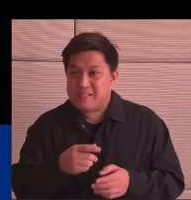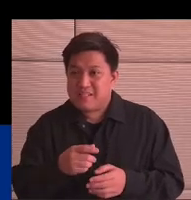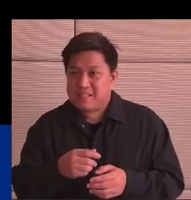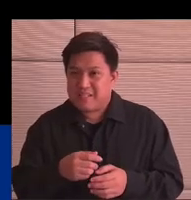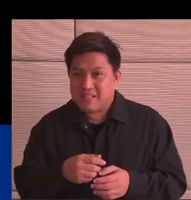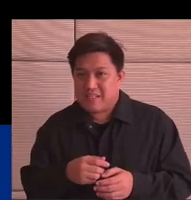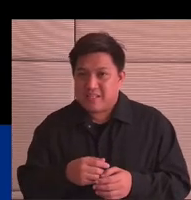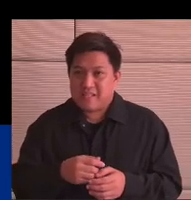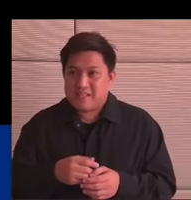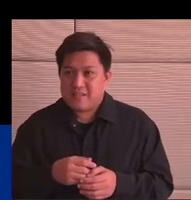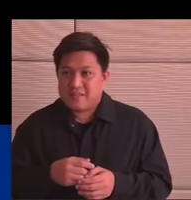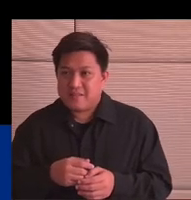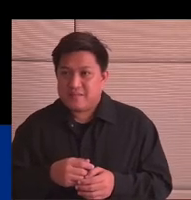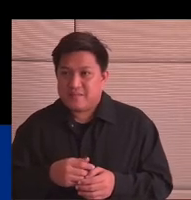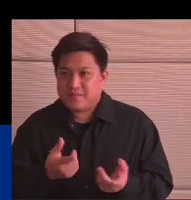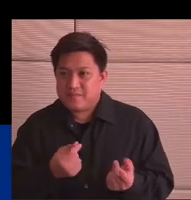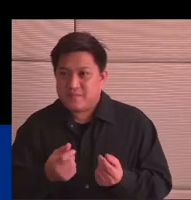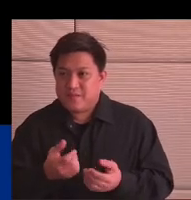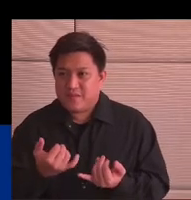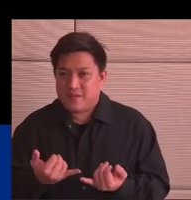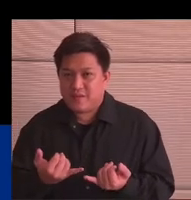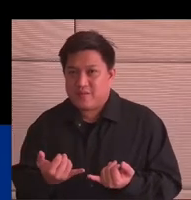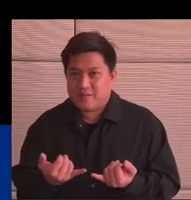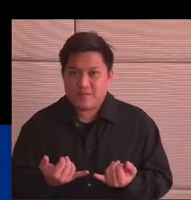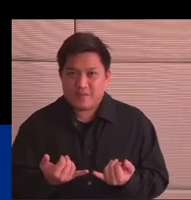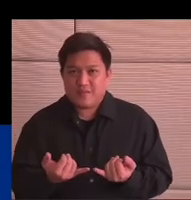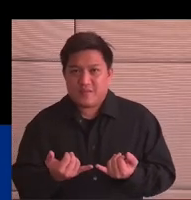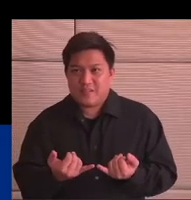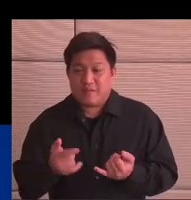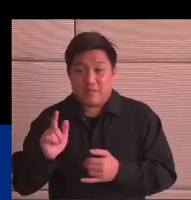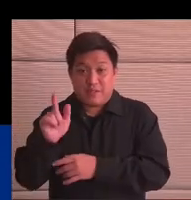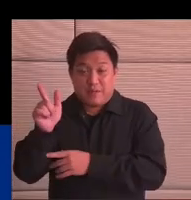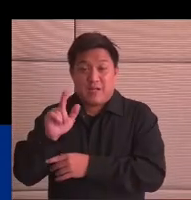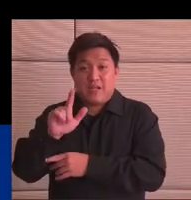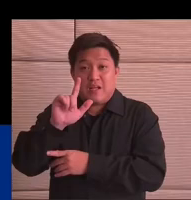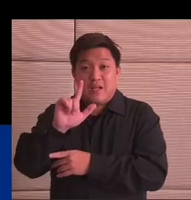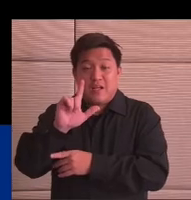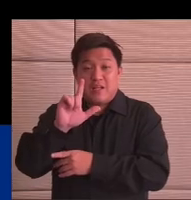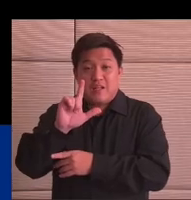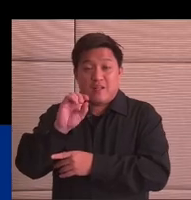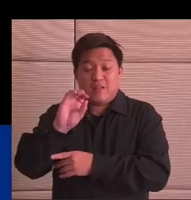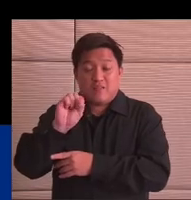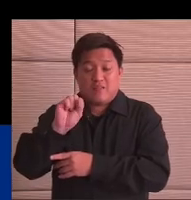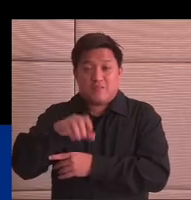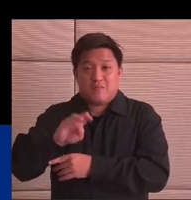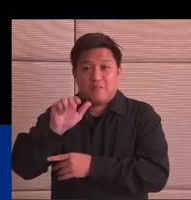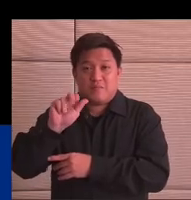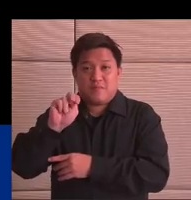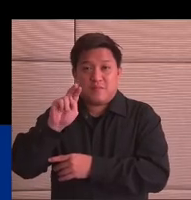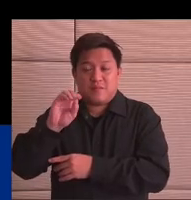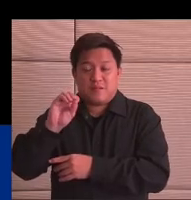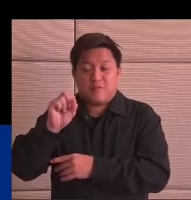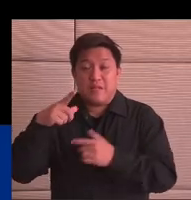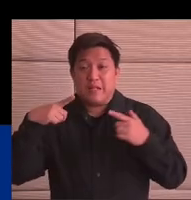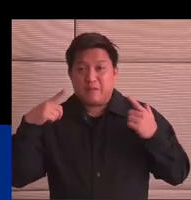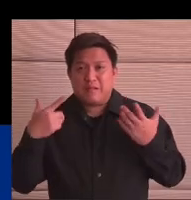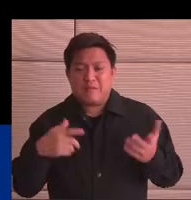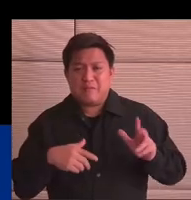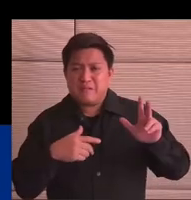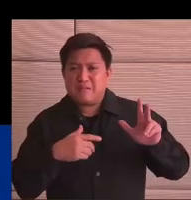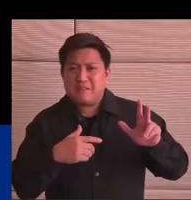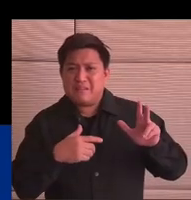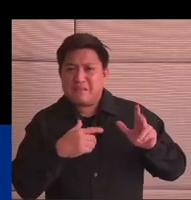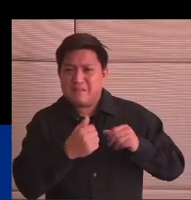they have to do that. They're doing that right now in my town in Los Baños. A road that they had just fixed about 3 years ago, they dug it up